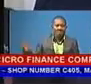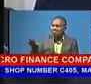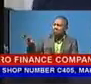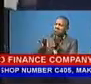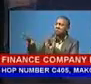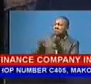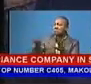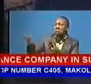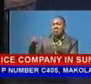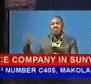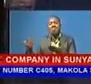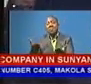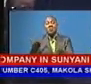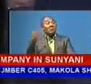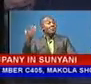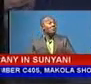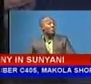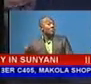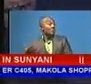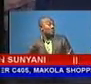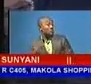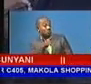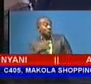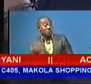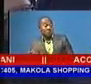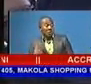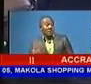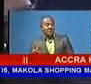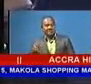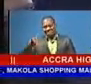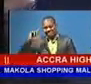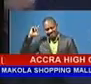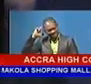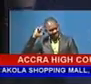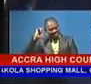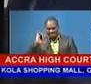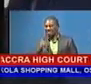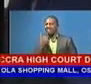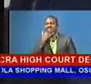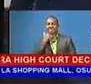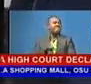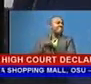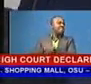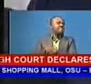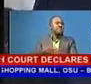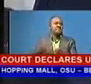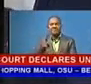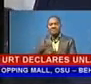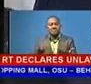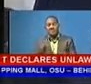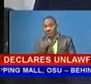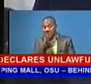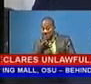and irregularities, and that you have done this in bad faith to pursue your